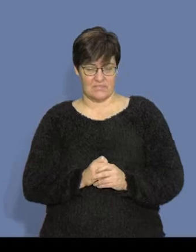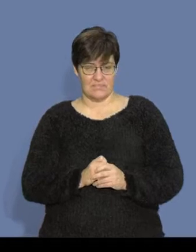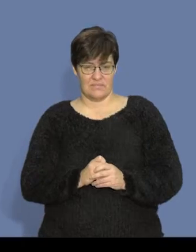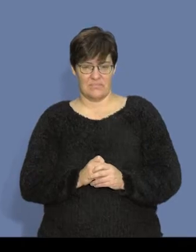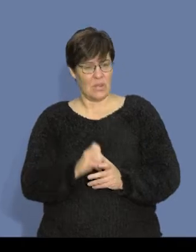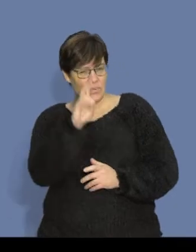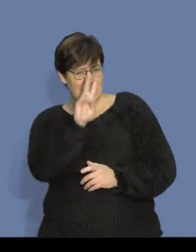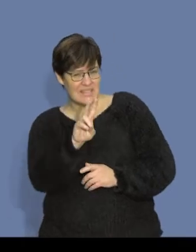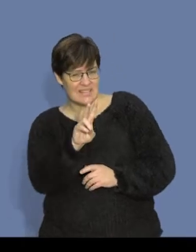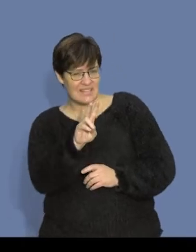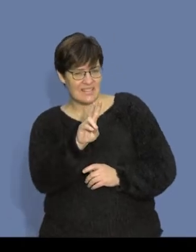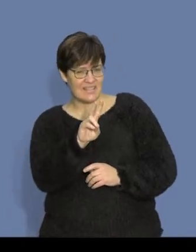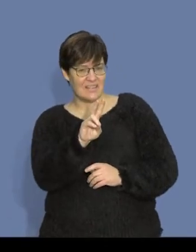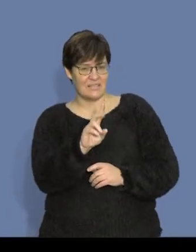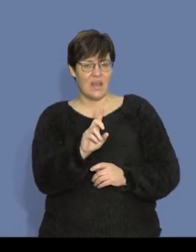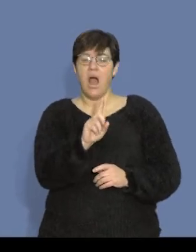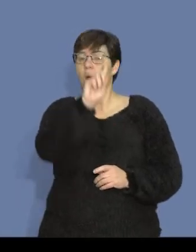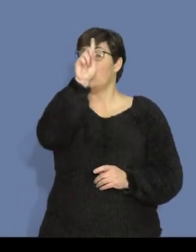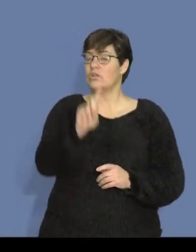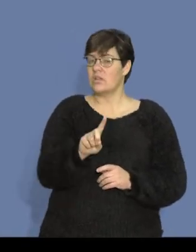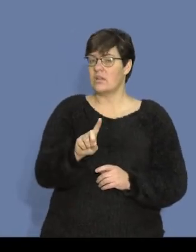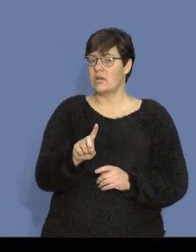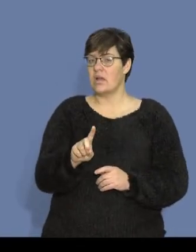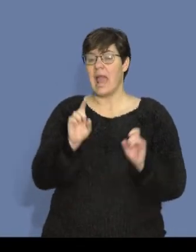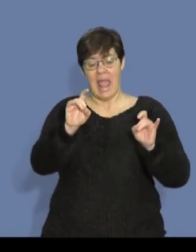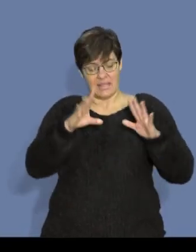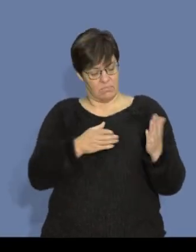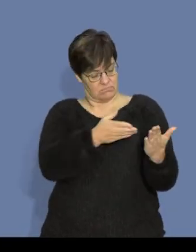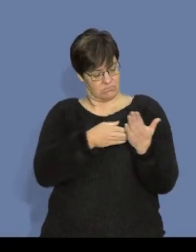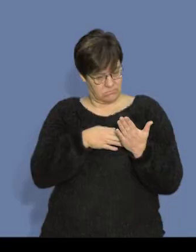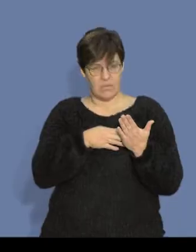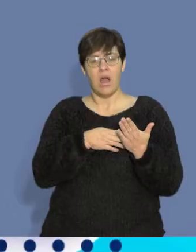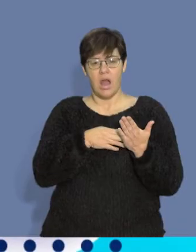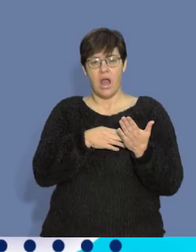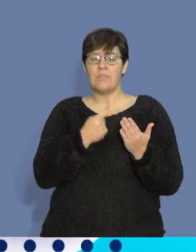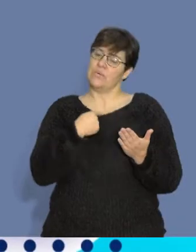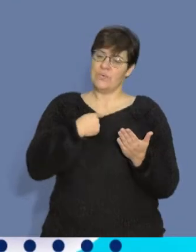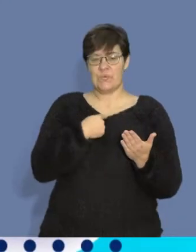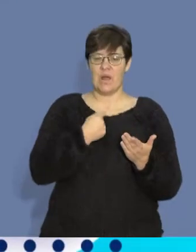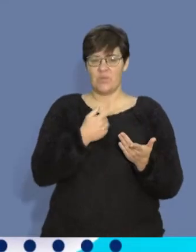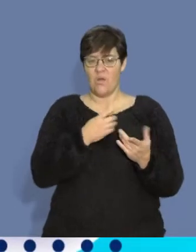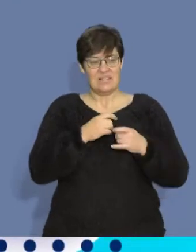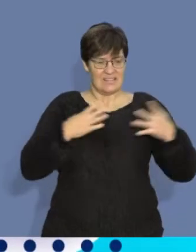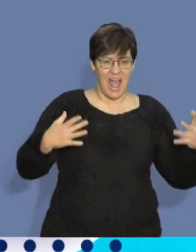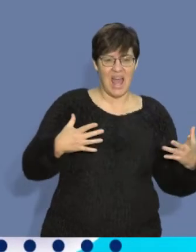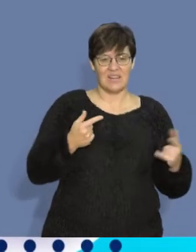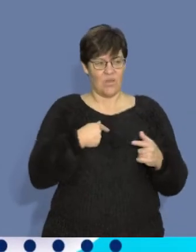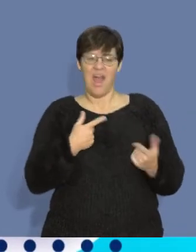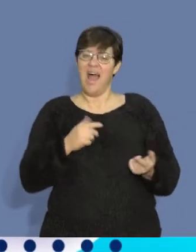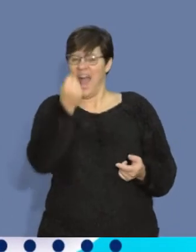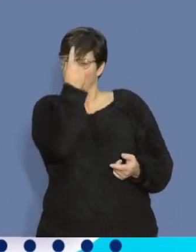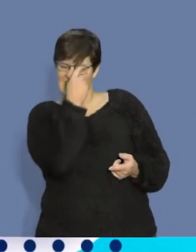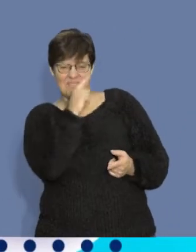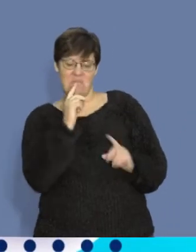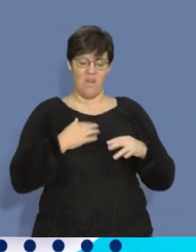exempt item. Can you see? This question normally would appear in an exam paper as an appetizer, as a start, just